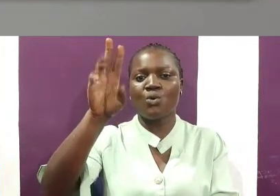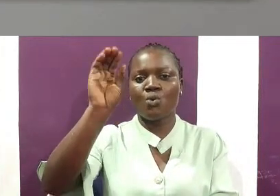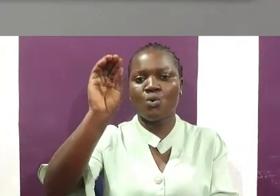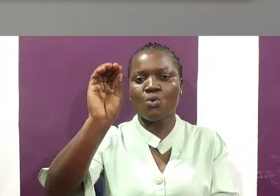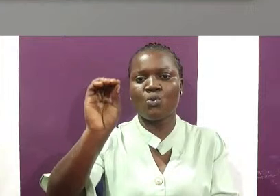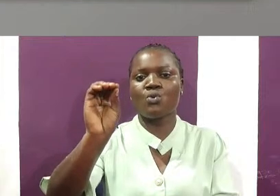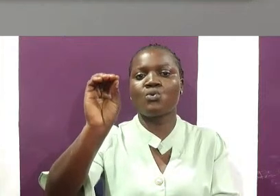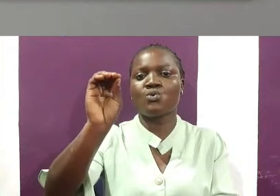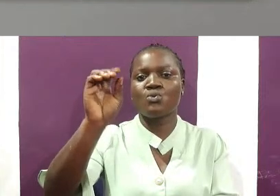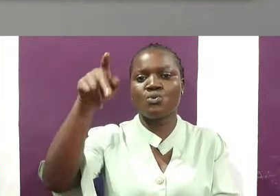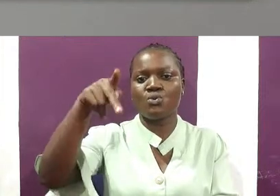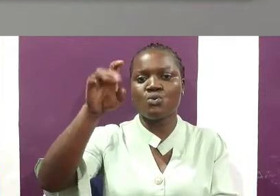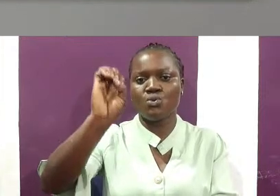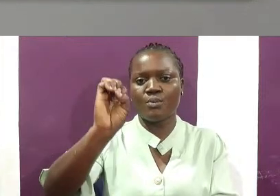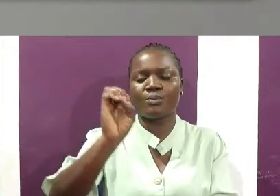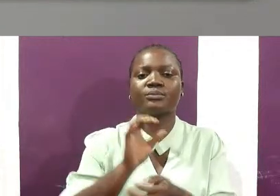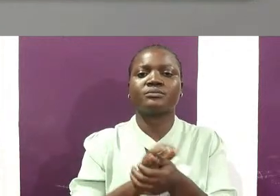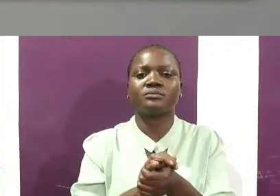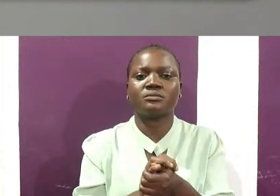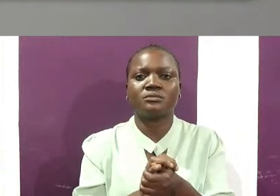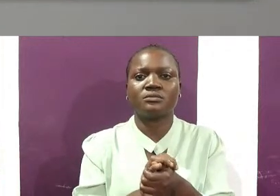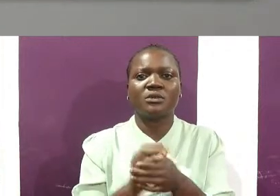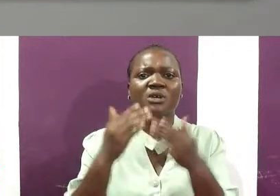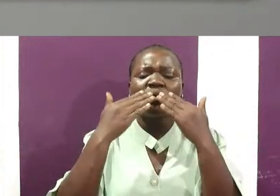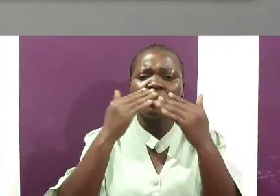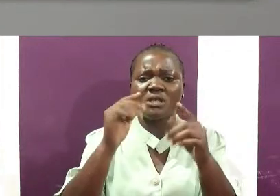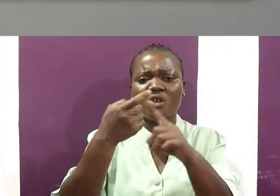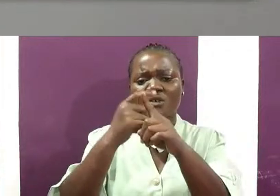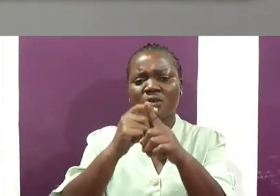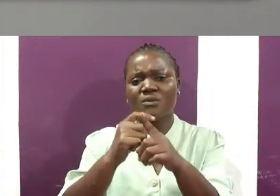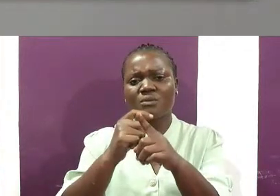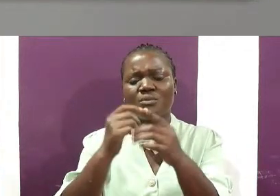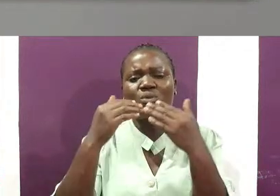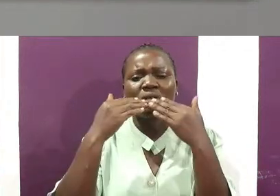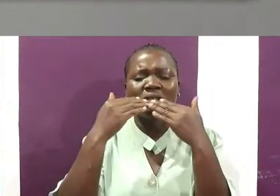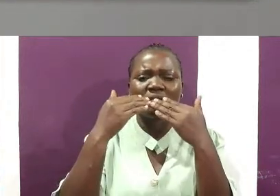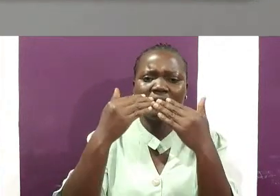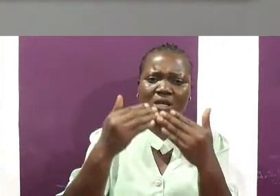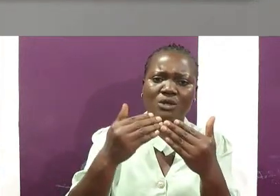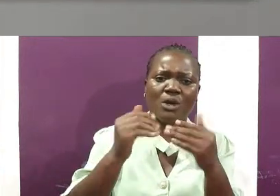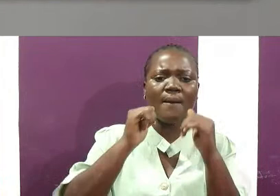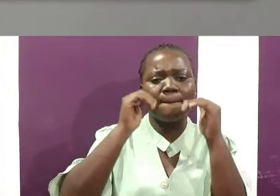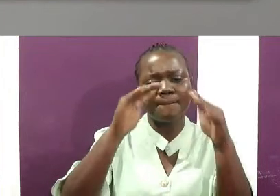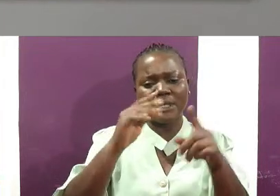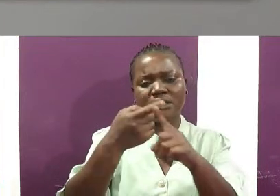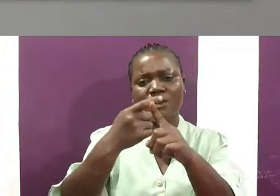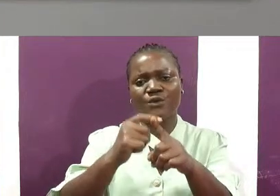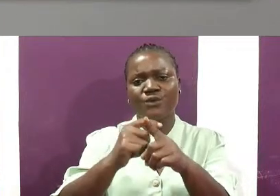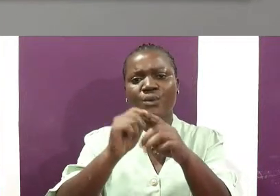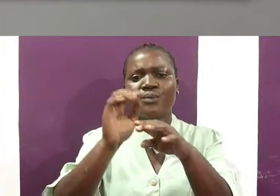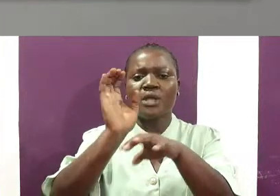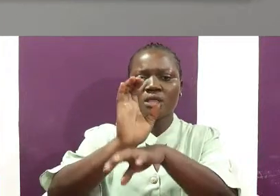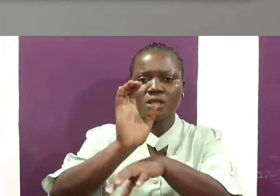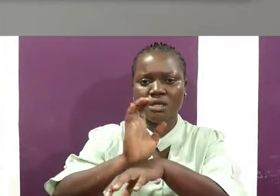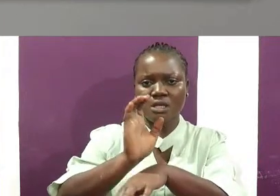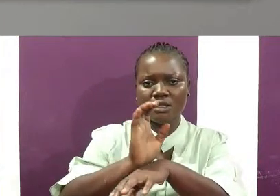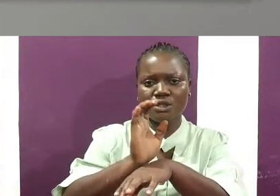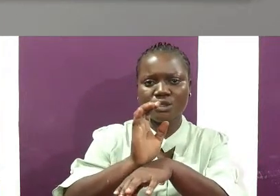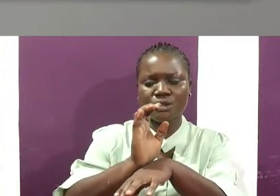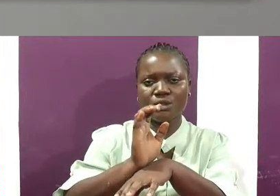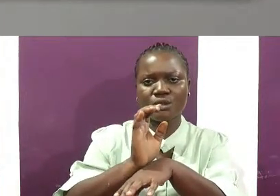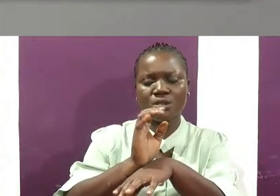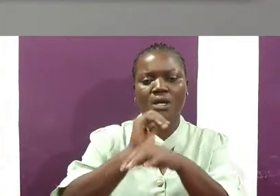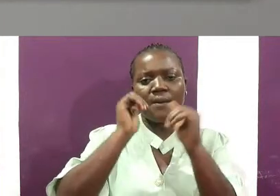on this theme of the church. Okay, inshra eye se yebenya ho kwan na yetimi akasa afa onyakopon asafo no